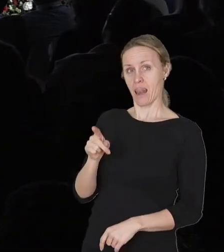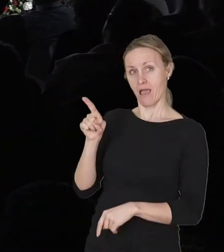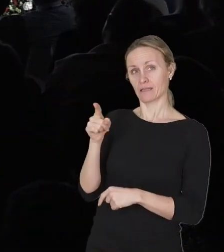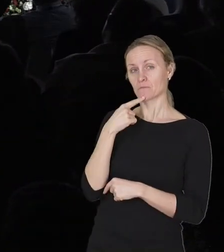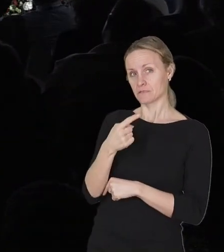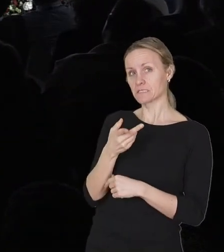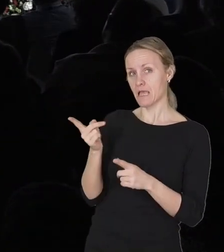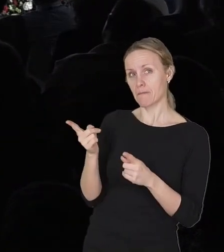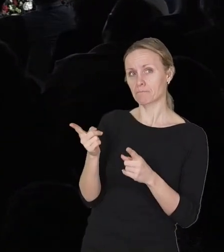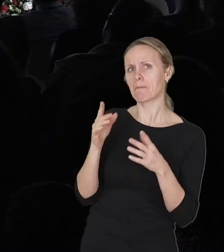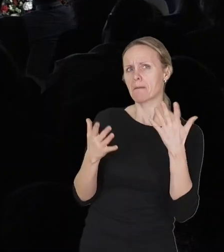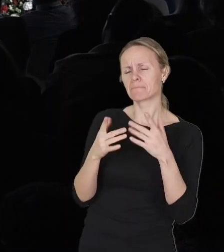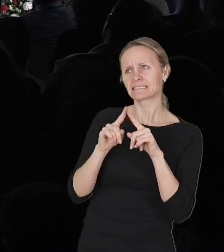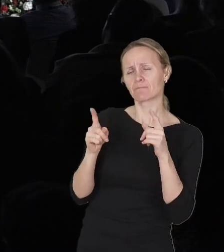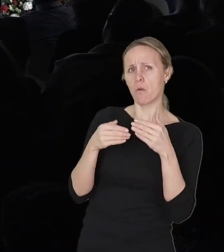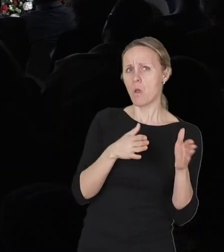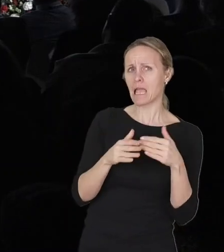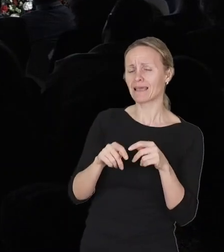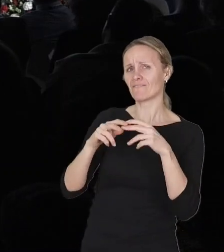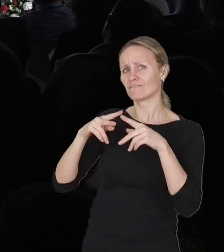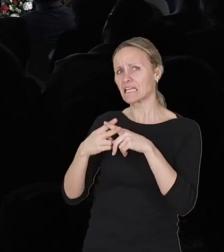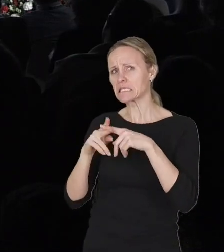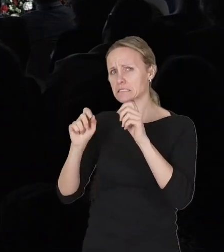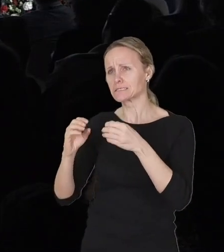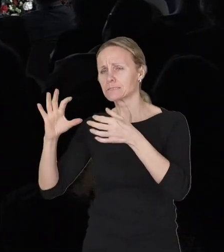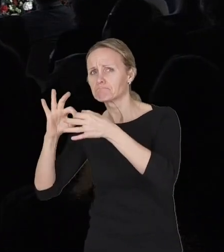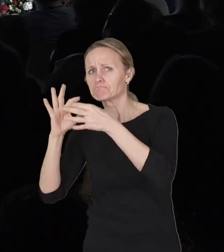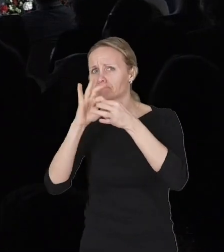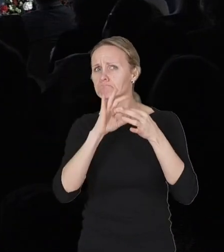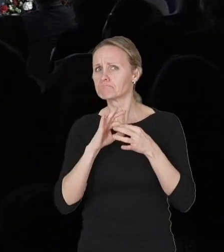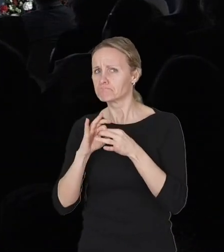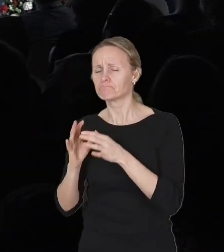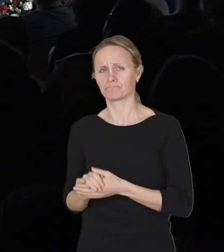that the different groups of regions will be allowed to